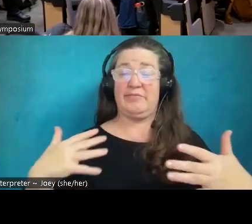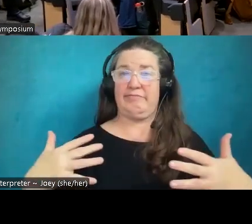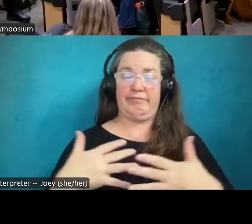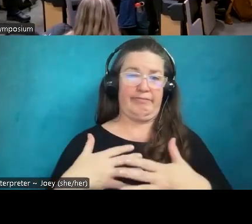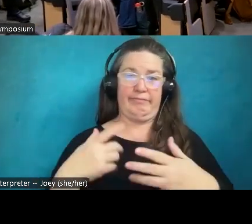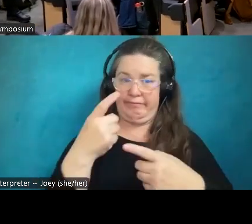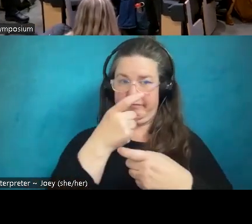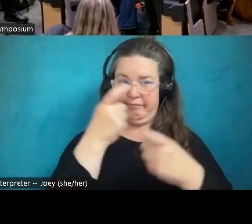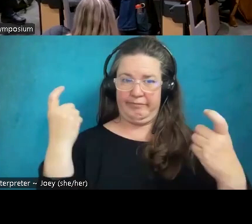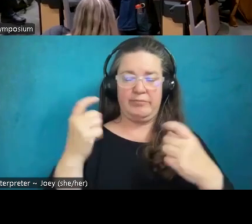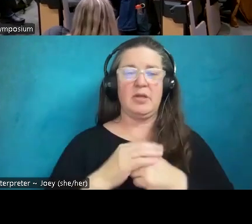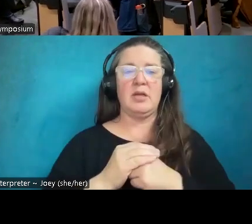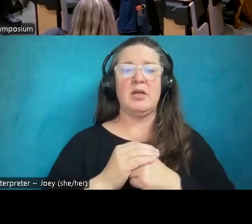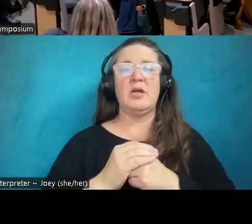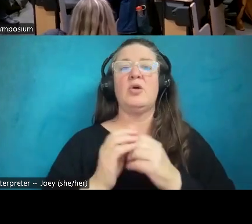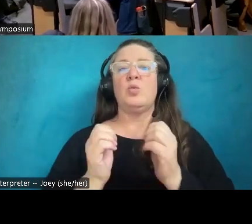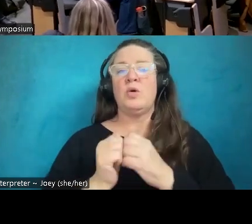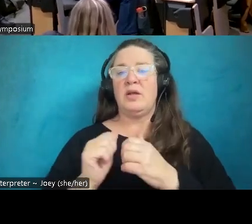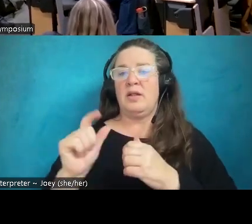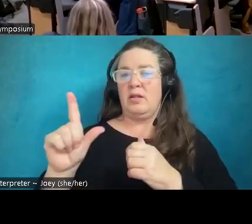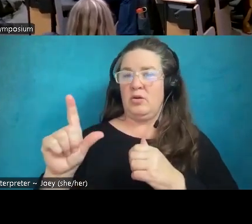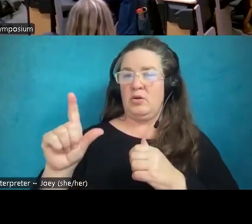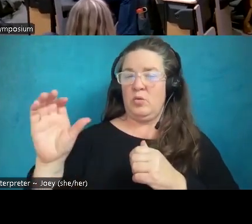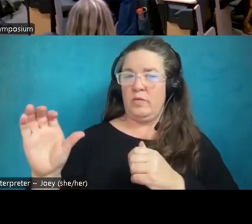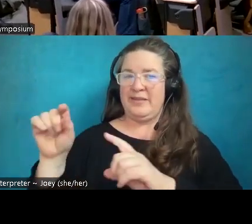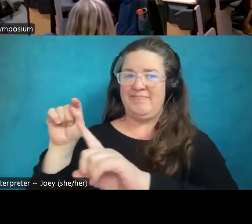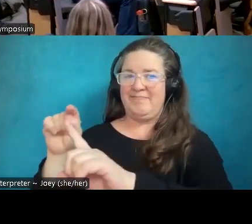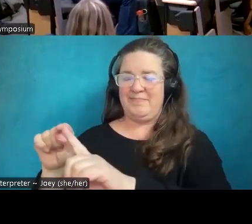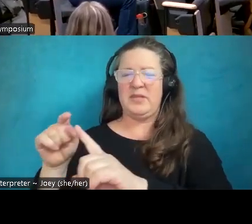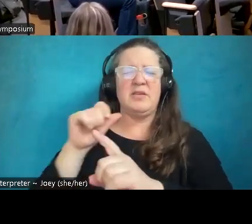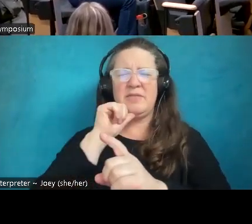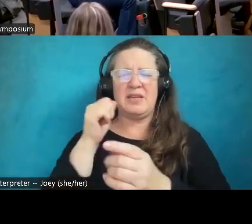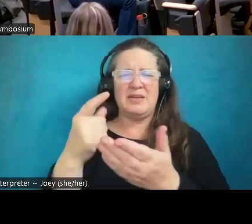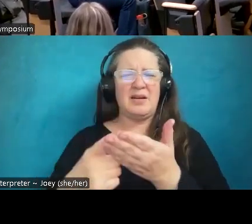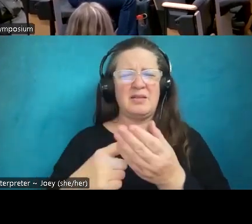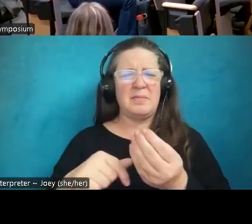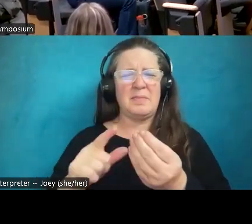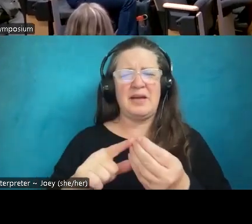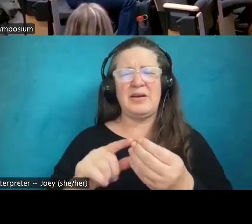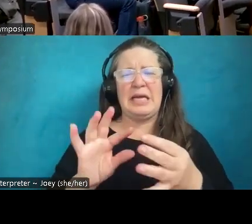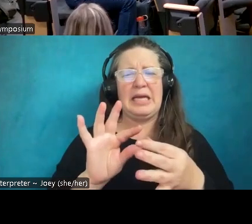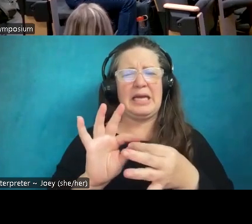Clinic, I have not heard you guys talking about connective tissue disorders and the impact